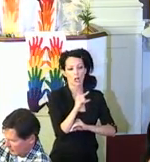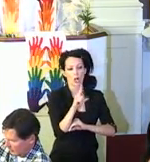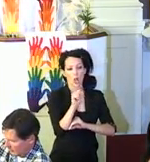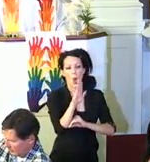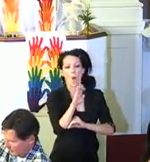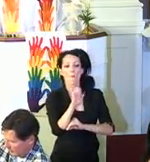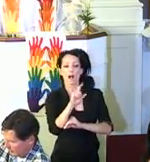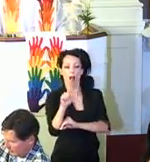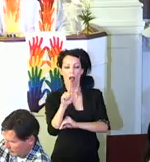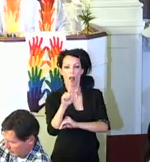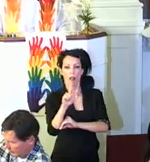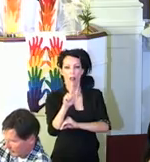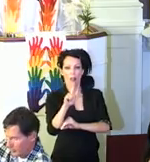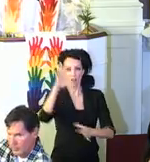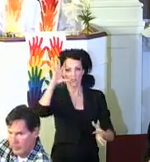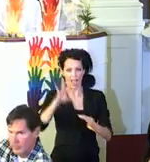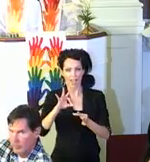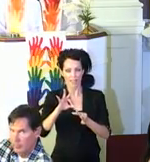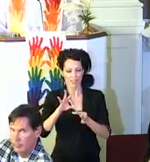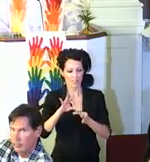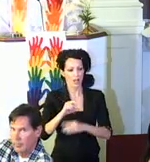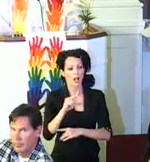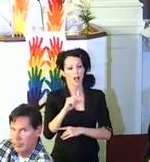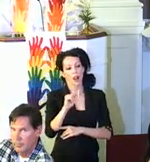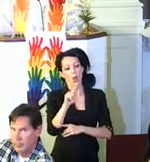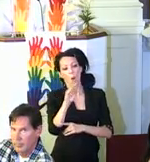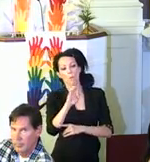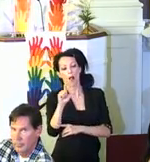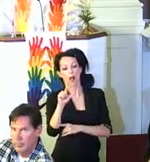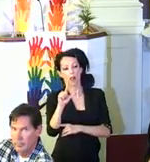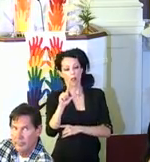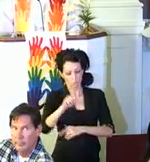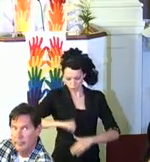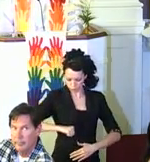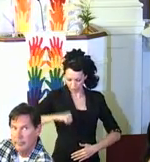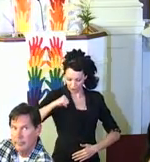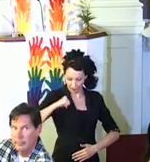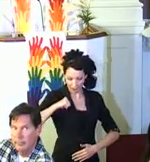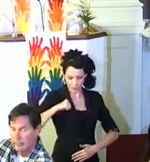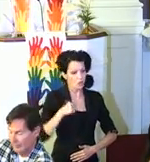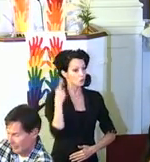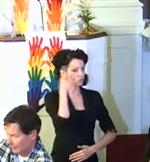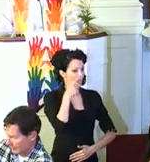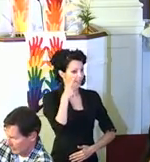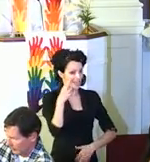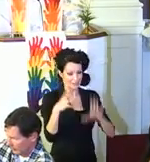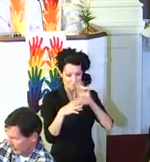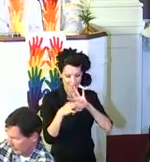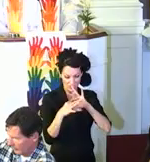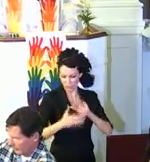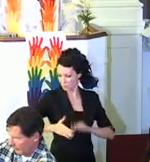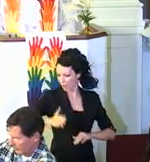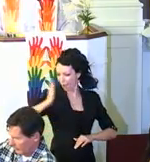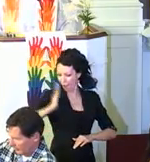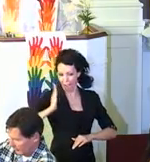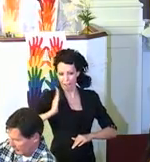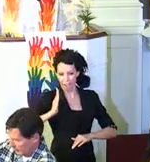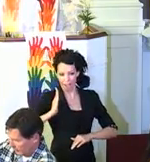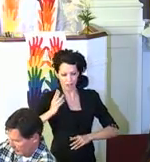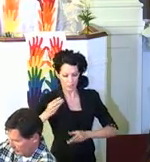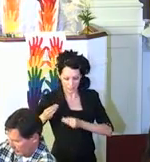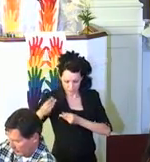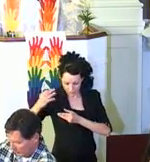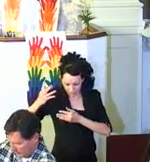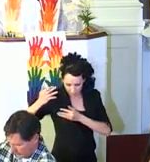we realize that as the founding church of this denomination, our message from the very early roots of this congregation has